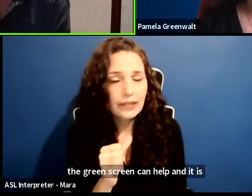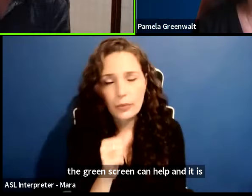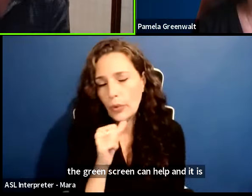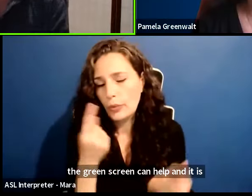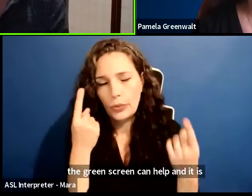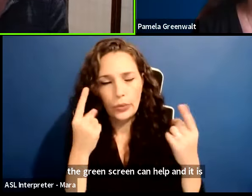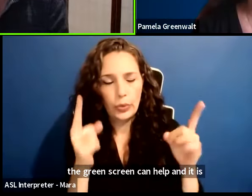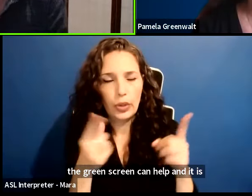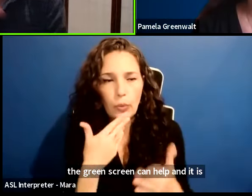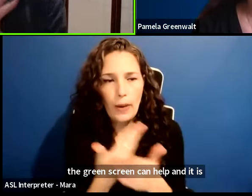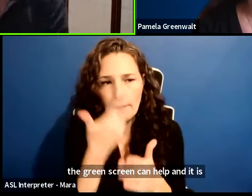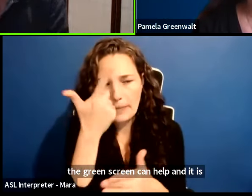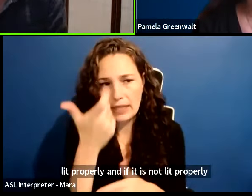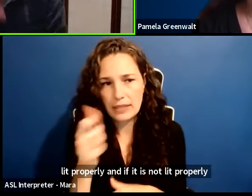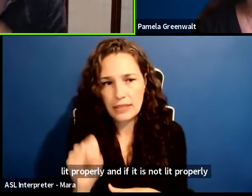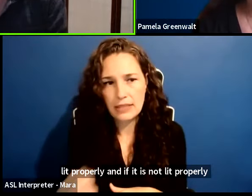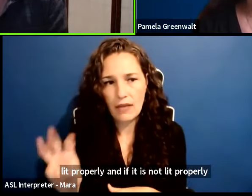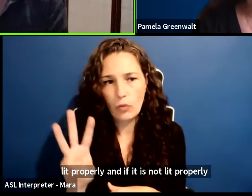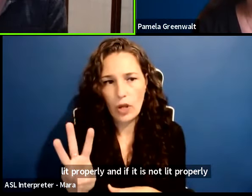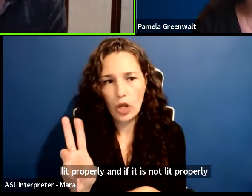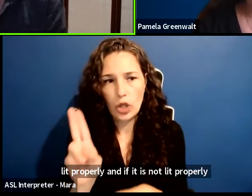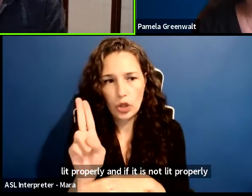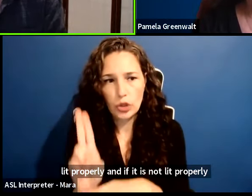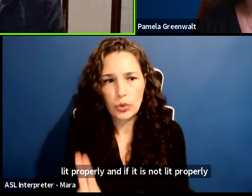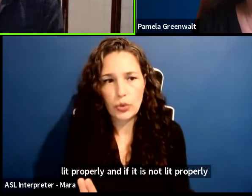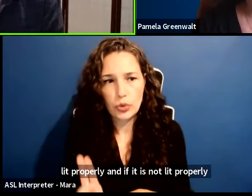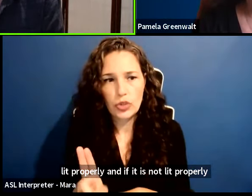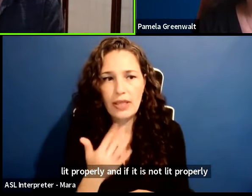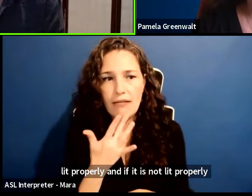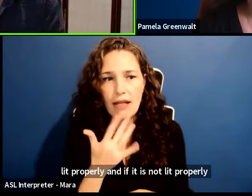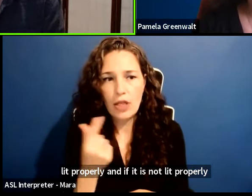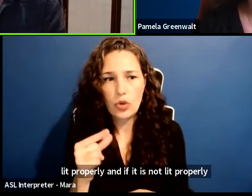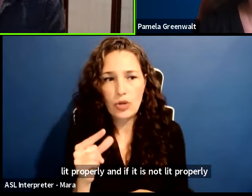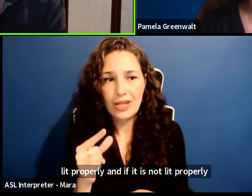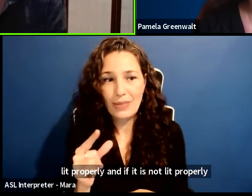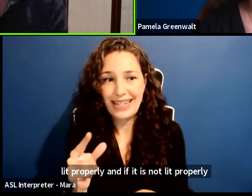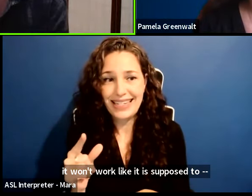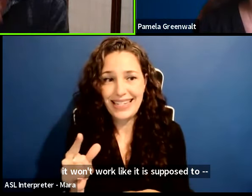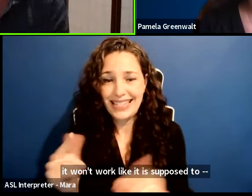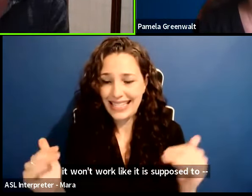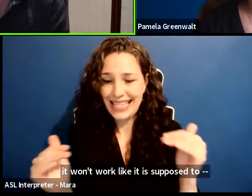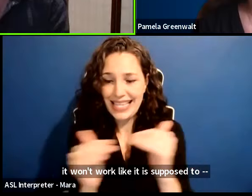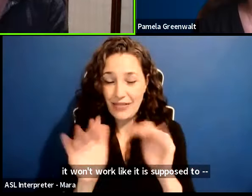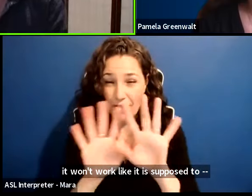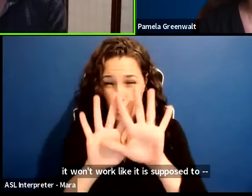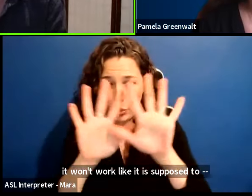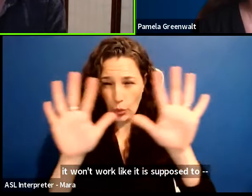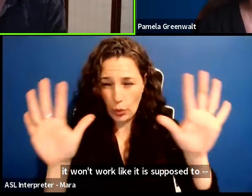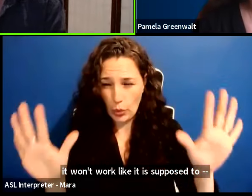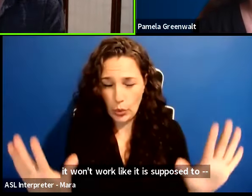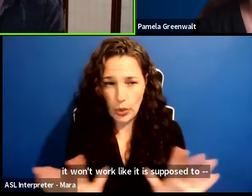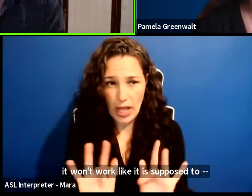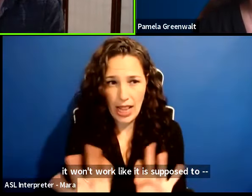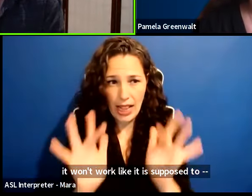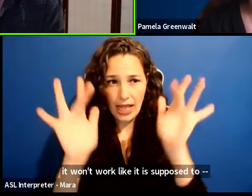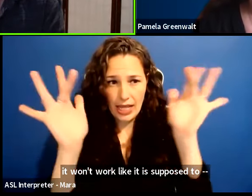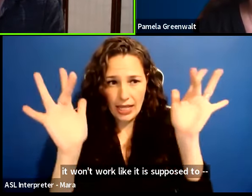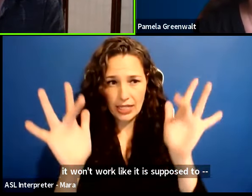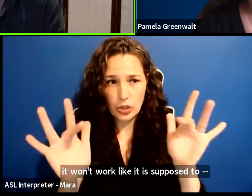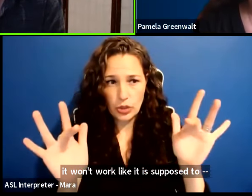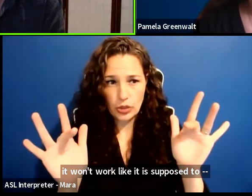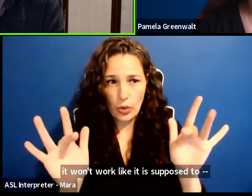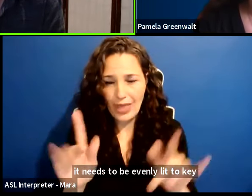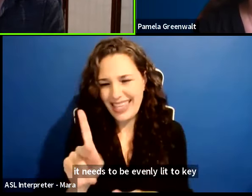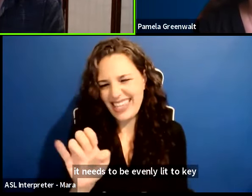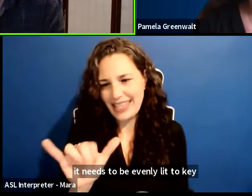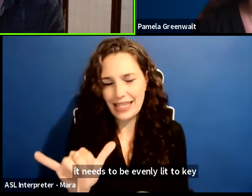specific color green, which is why it has to be evenly lit, to key that out, to remove that color and replace it with the image or video